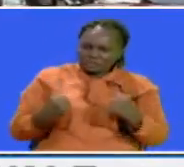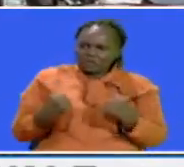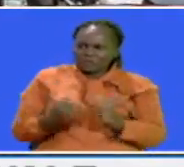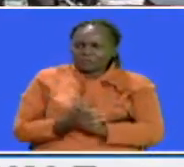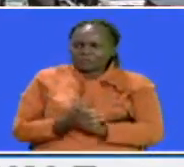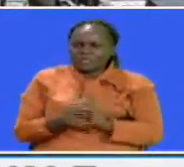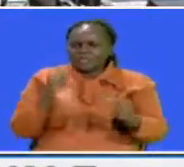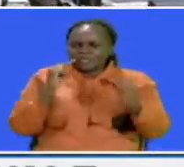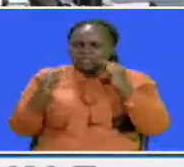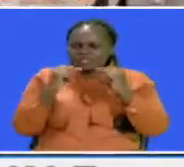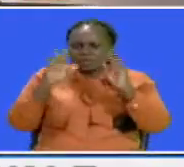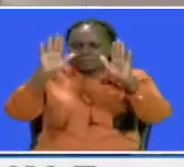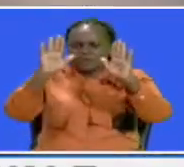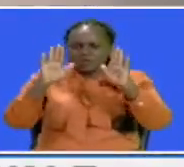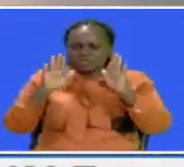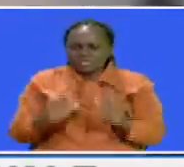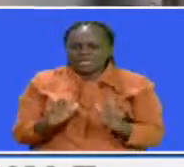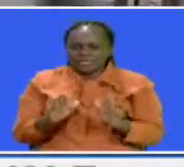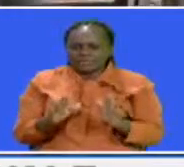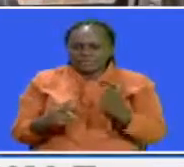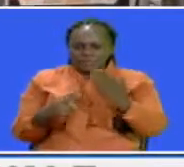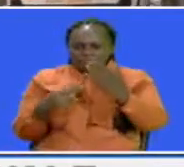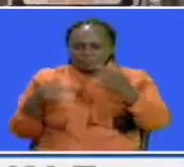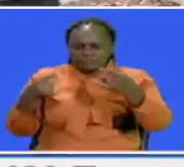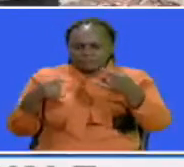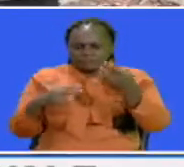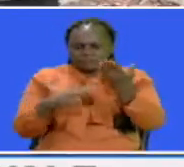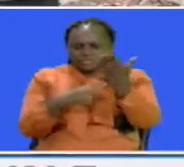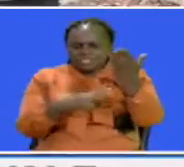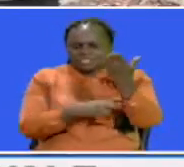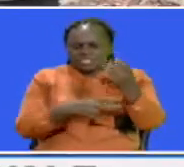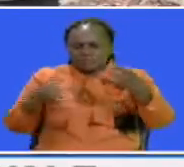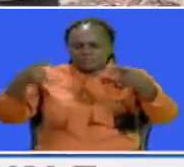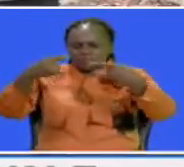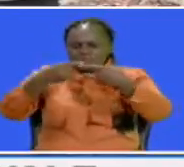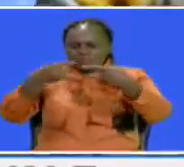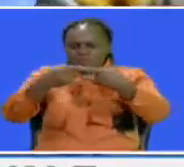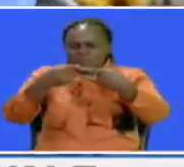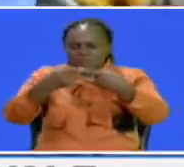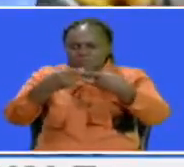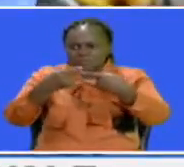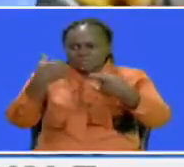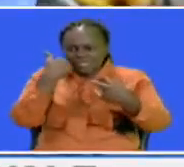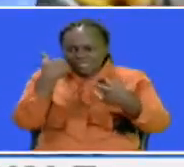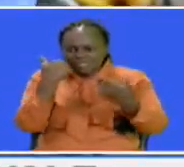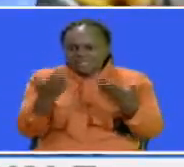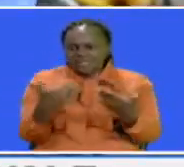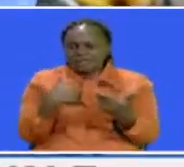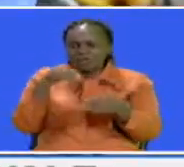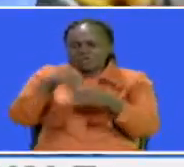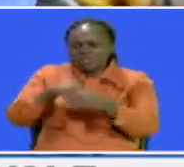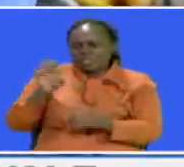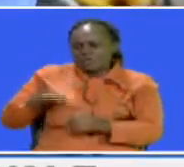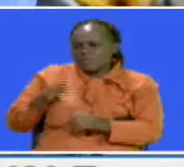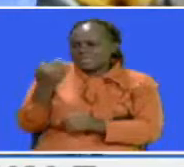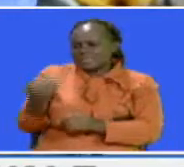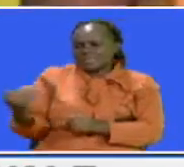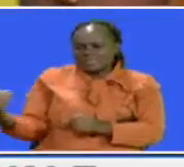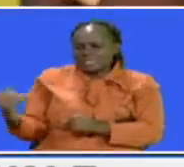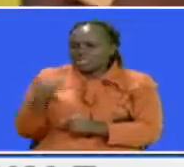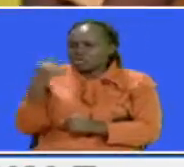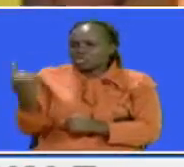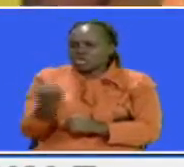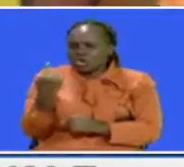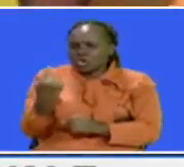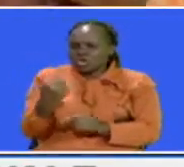These nutrients play a crucial role in bridging the dietary gap that leads to malnutrition, particularly among women and children, not